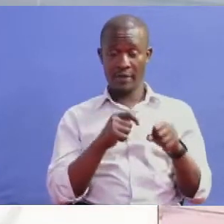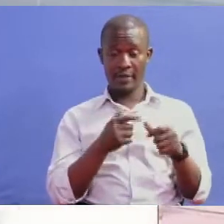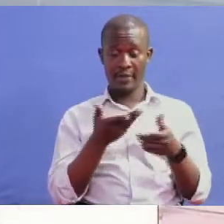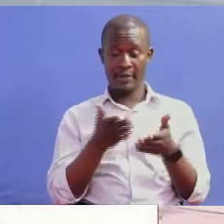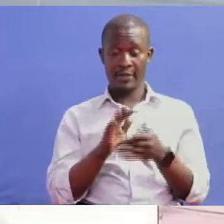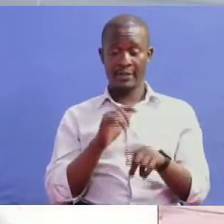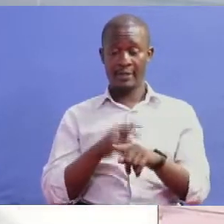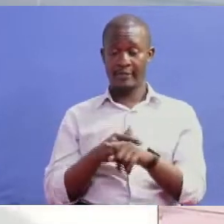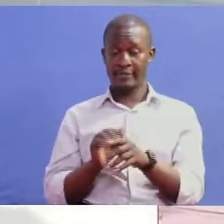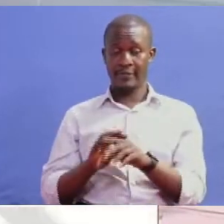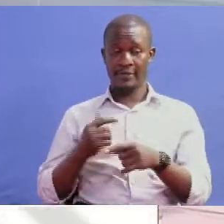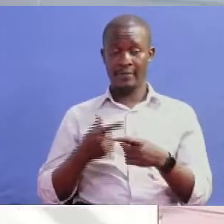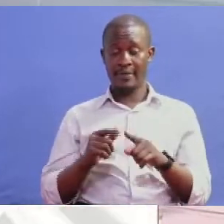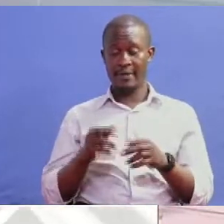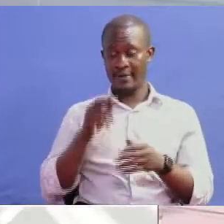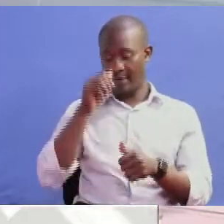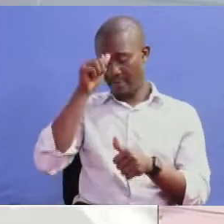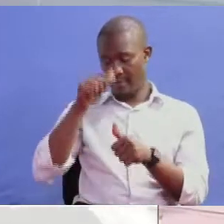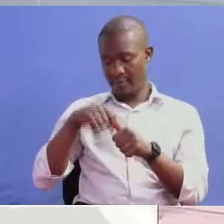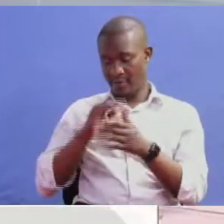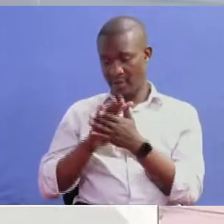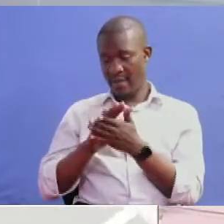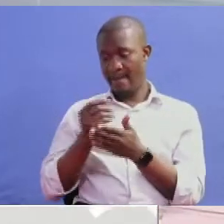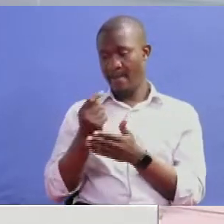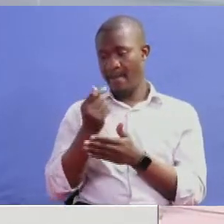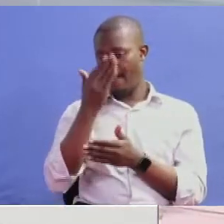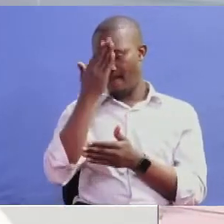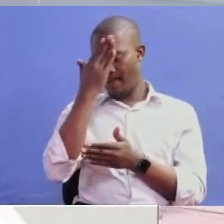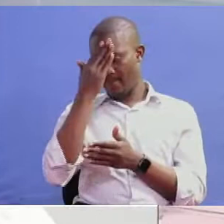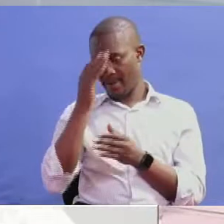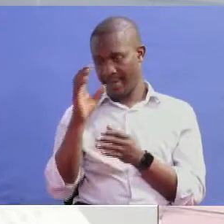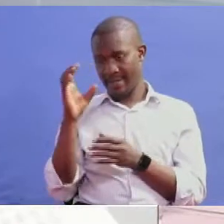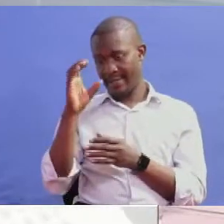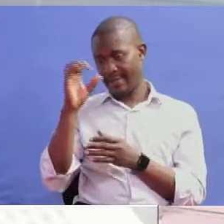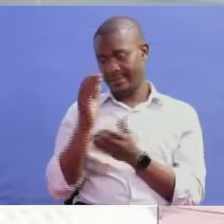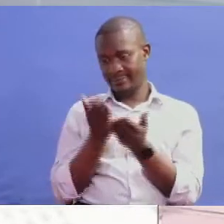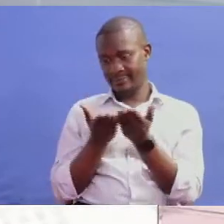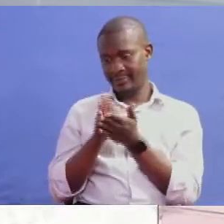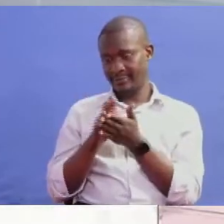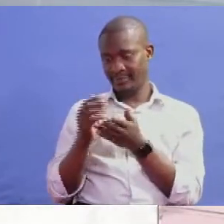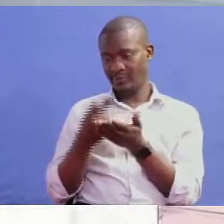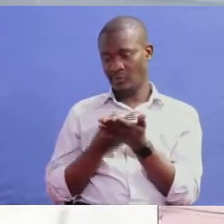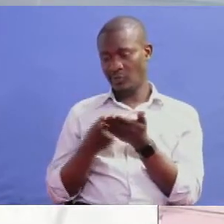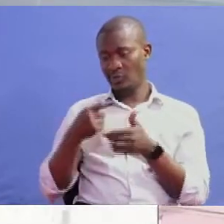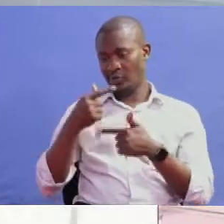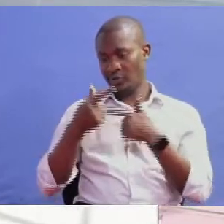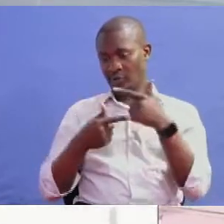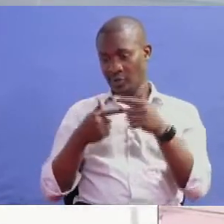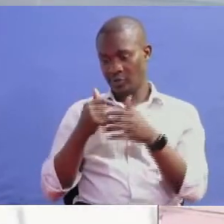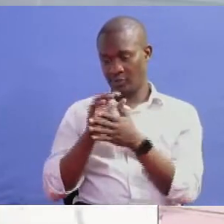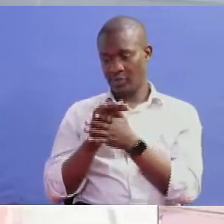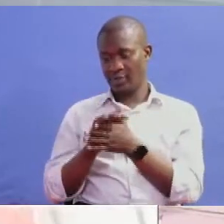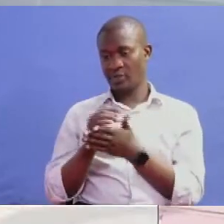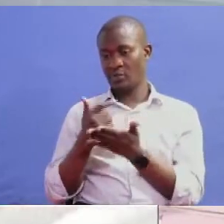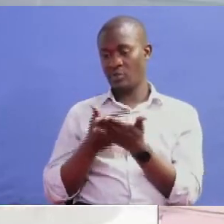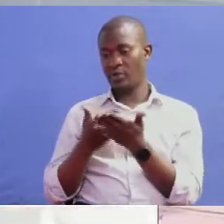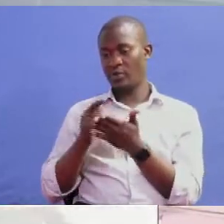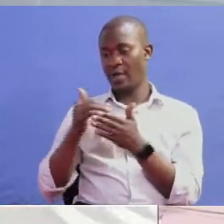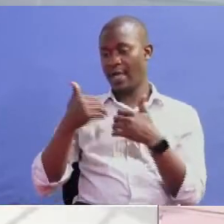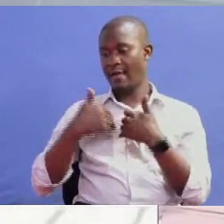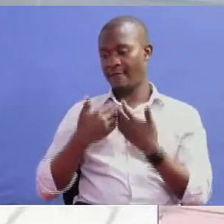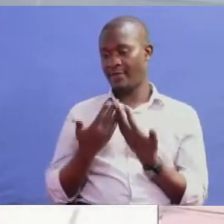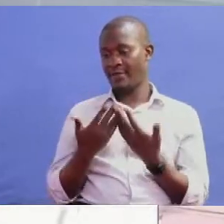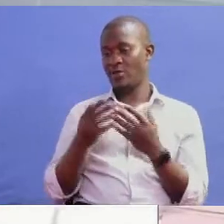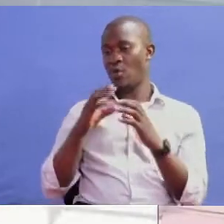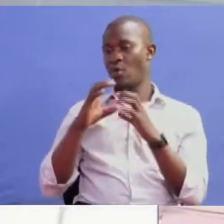this point, but remember today is Money Monday and Customer Service Week is coming up next week. So we will be having